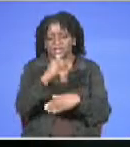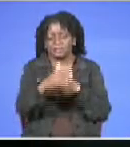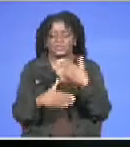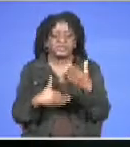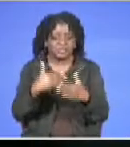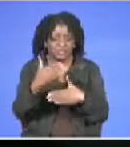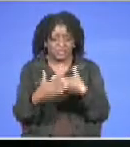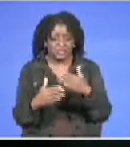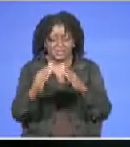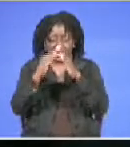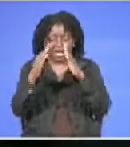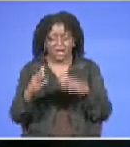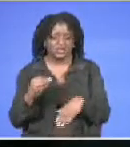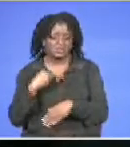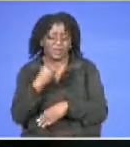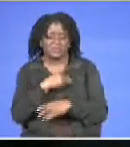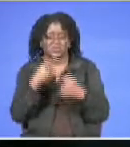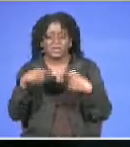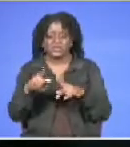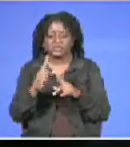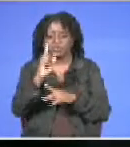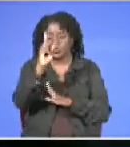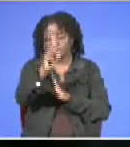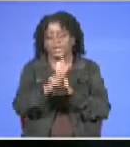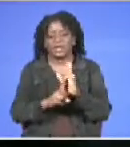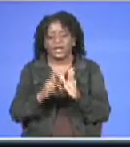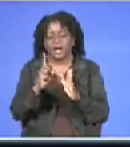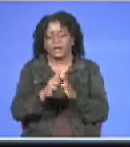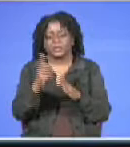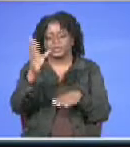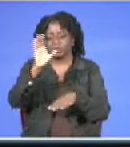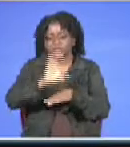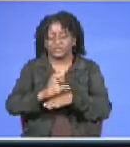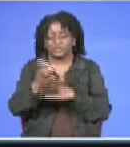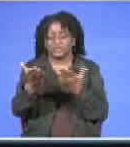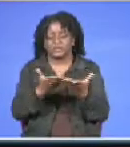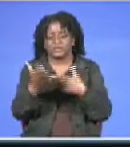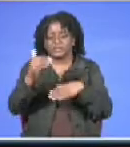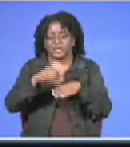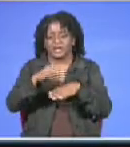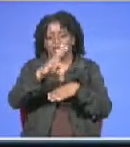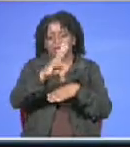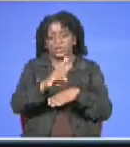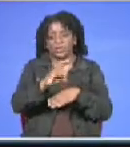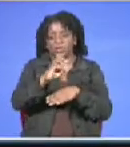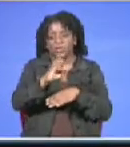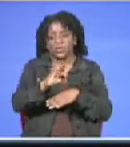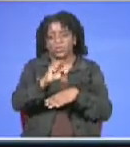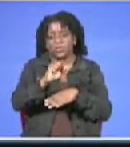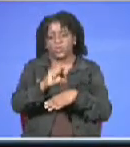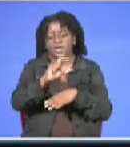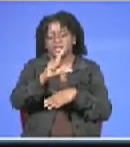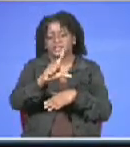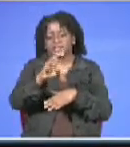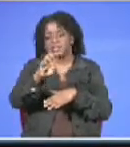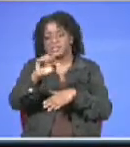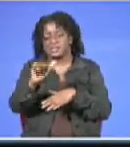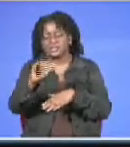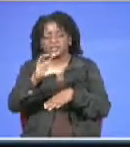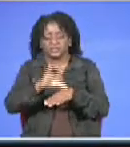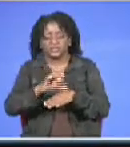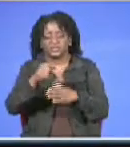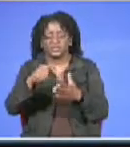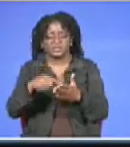Well, House members attended the hour-long annual parliamentary church service at Wesley Methodist Church today, giving God thanks for another year of